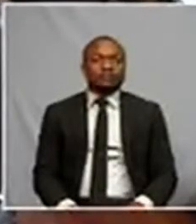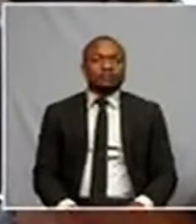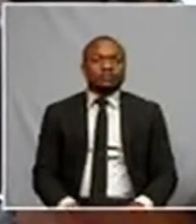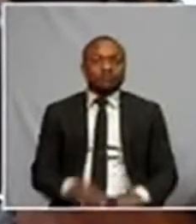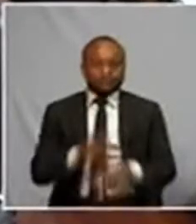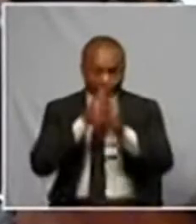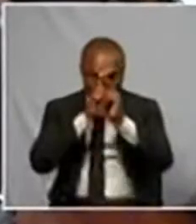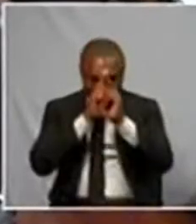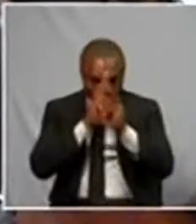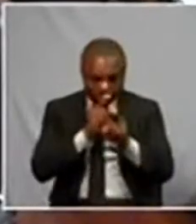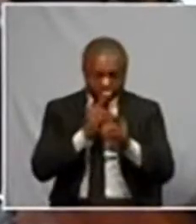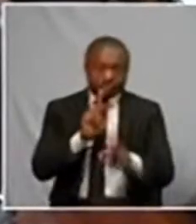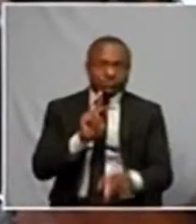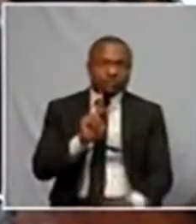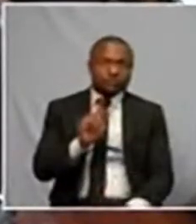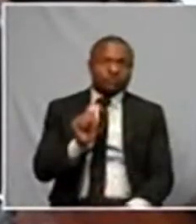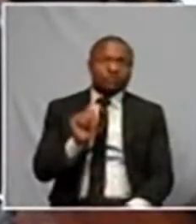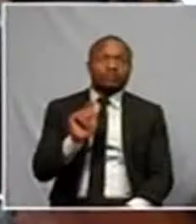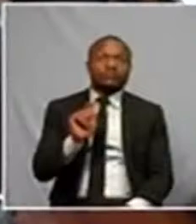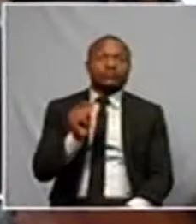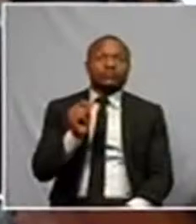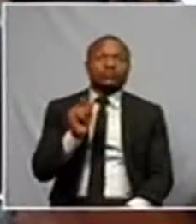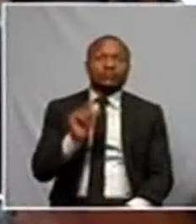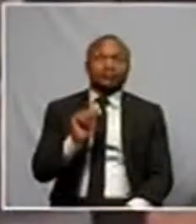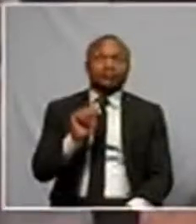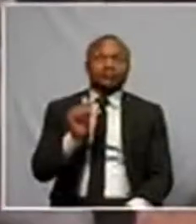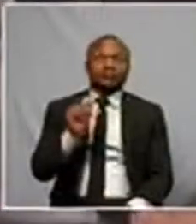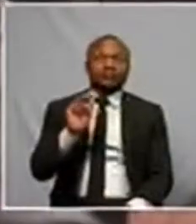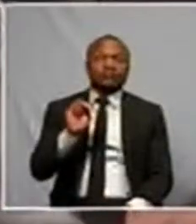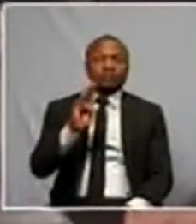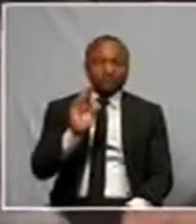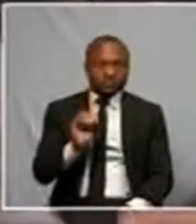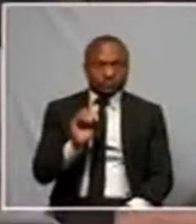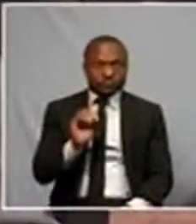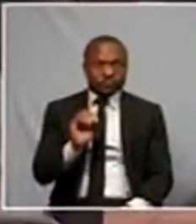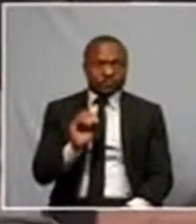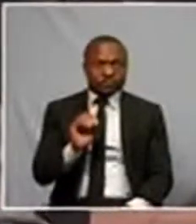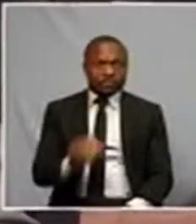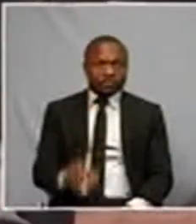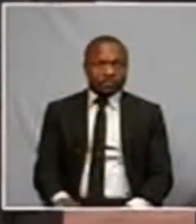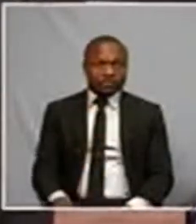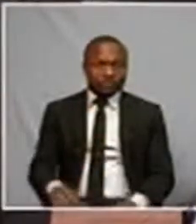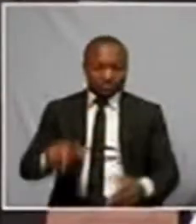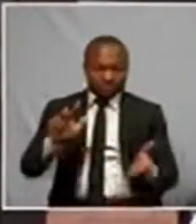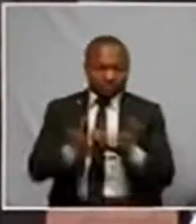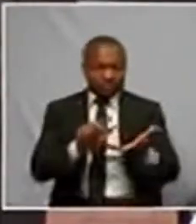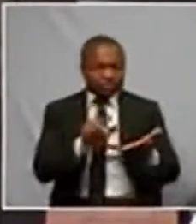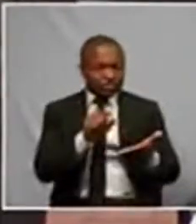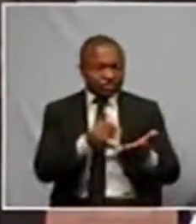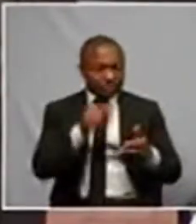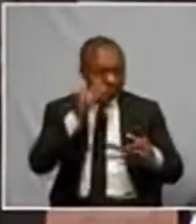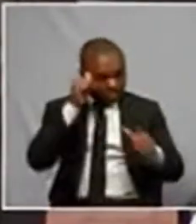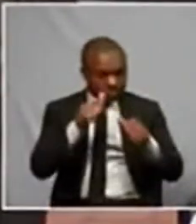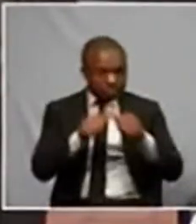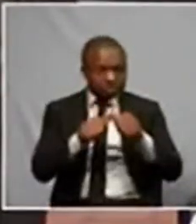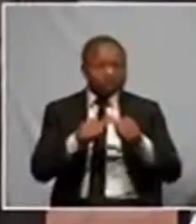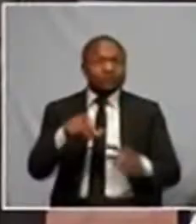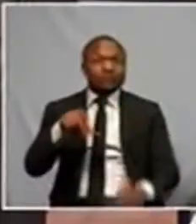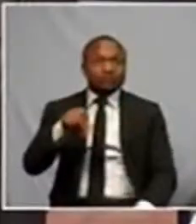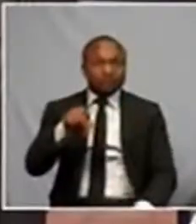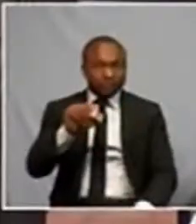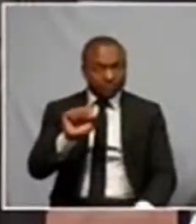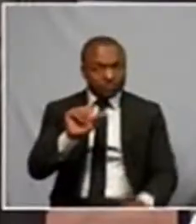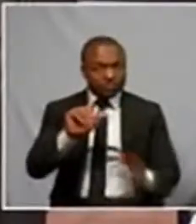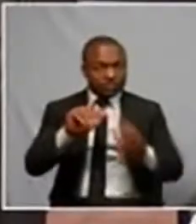Honorable Katambo. Thank you very much, Honorable Chairperson. In ratifying this agreement, PS,